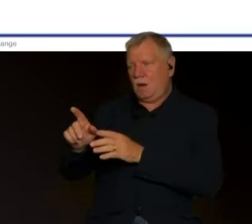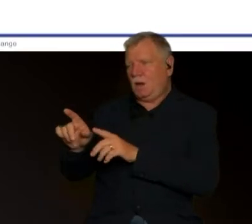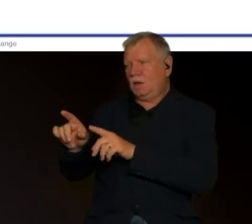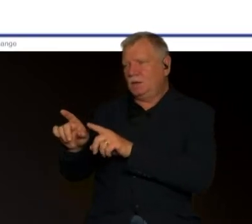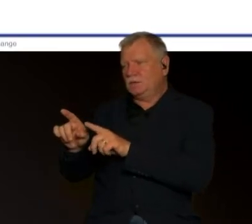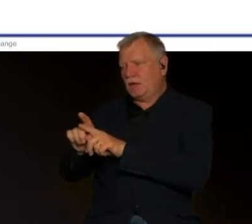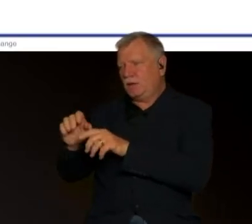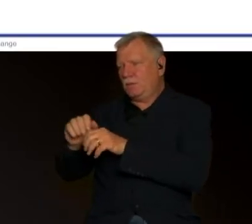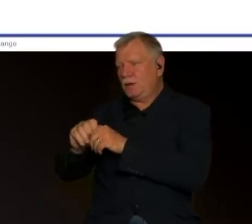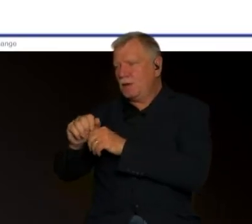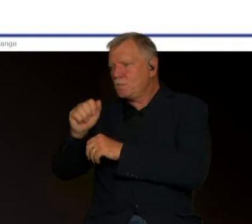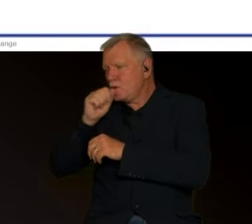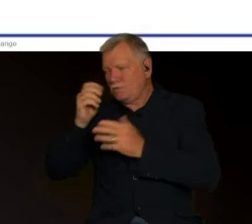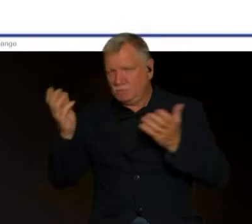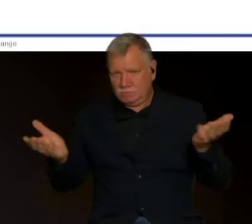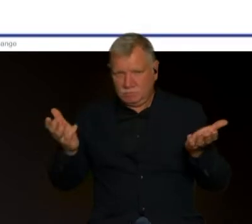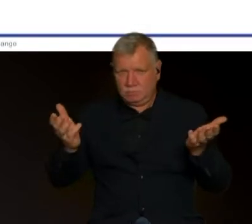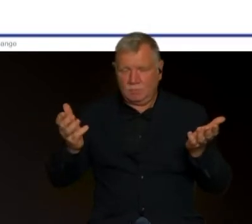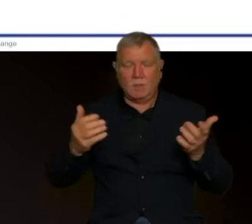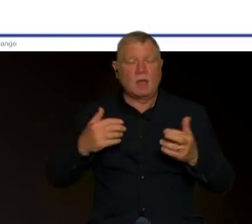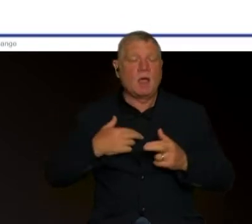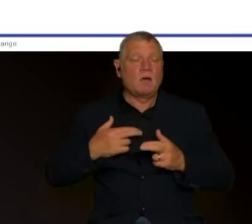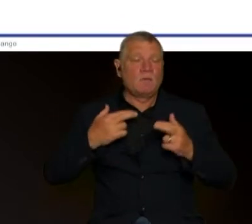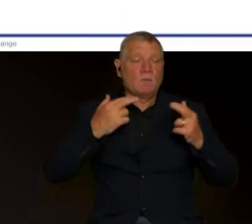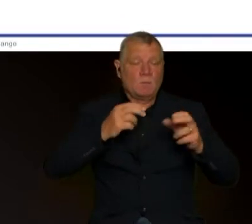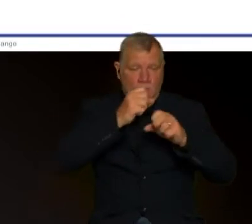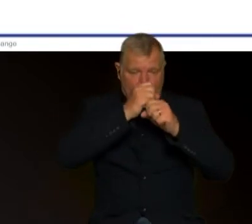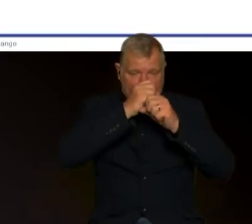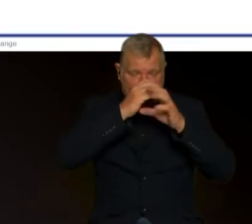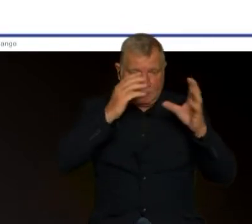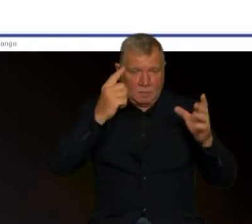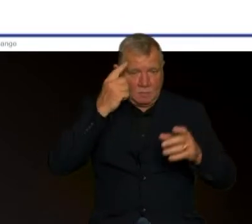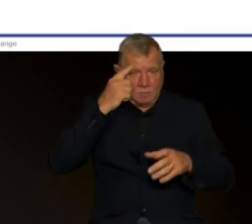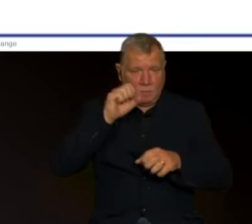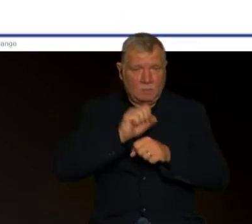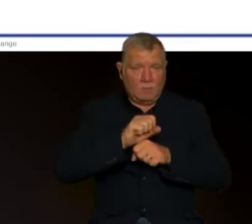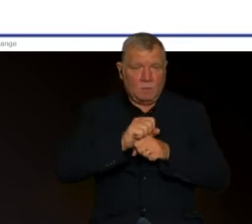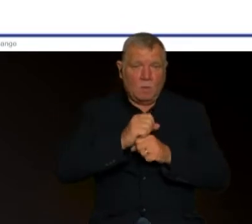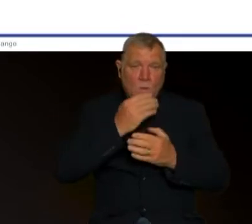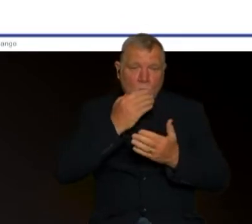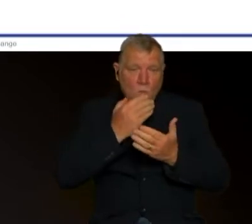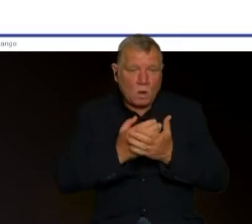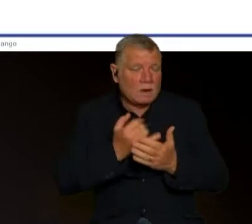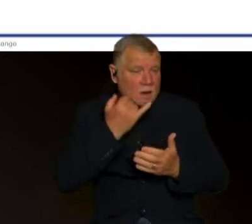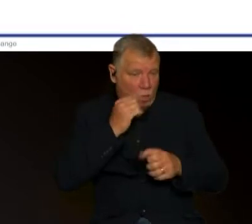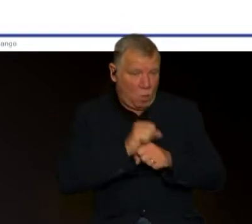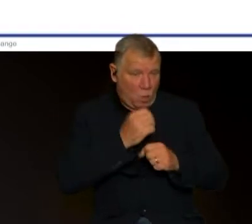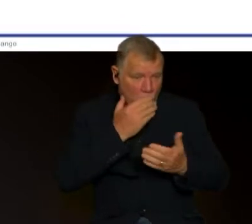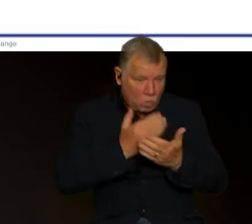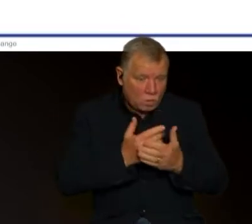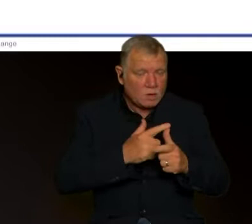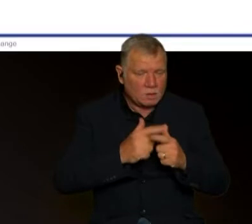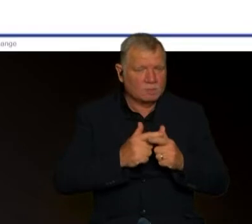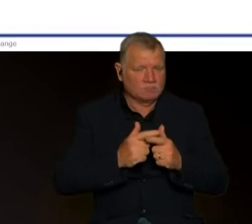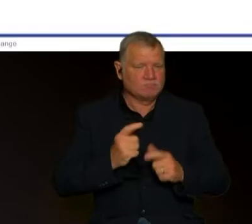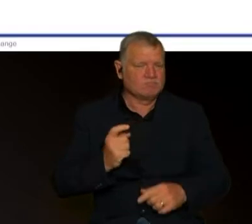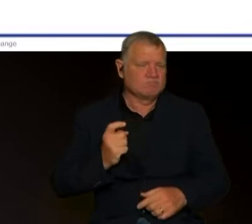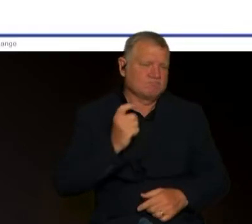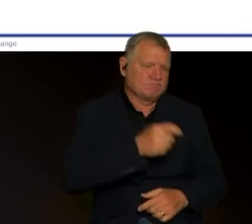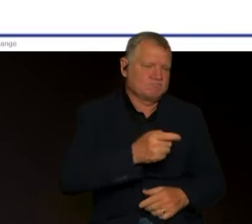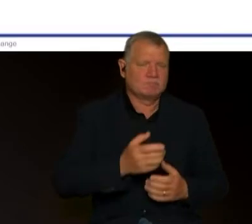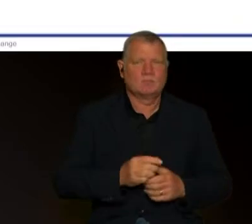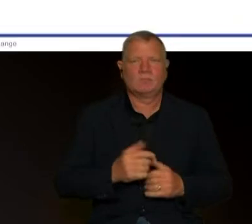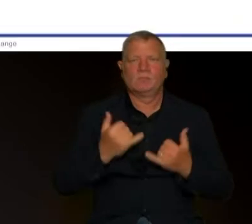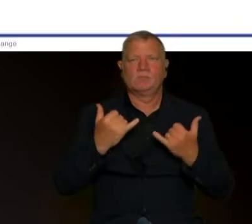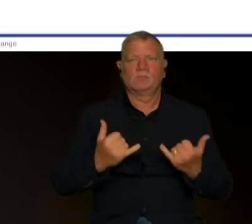labor market. Rewards, there's a vision that they be compensated for work well done.